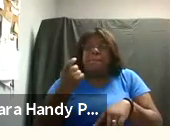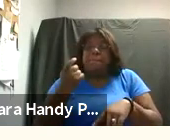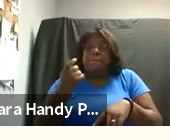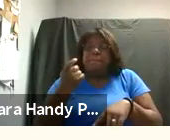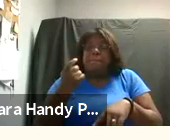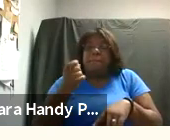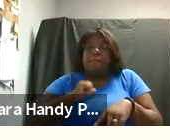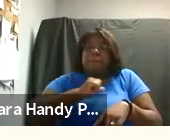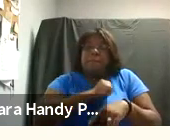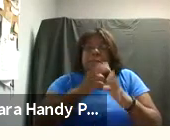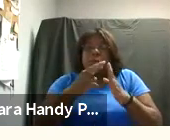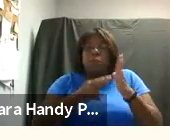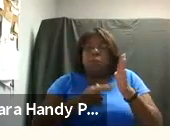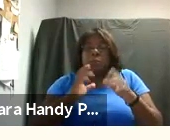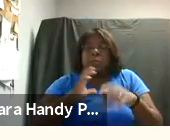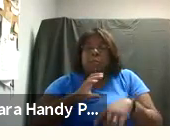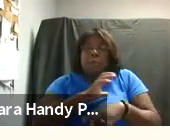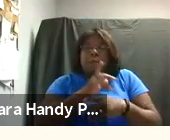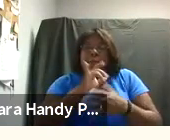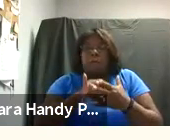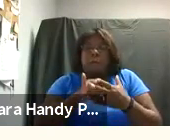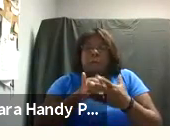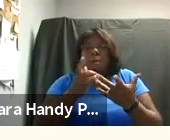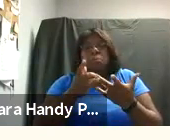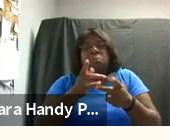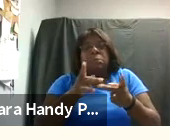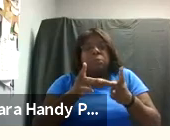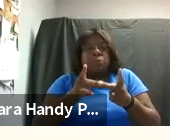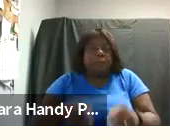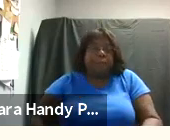Senate Rules Committee on that appointment.